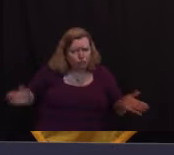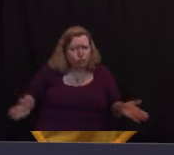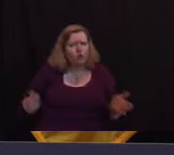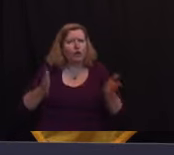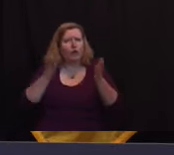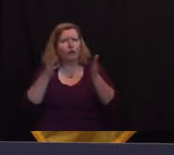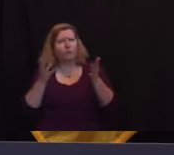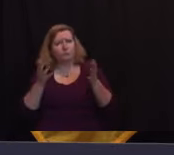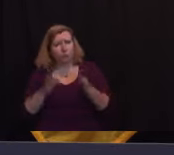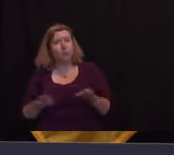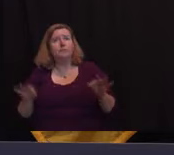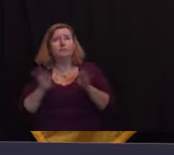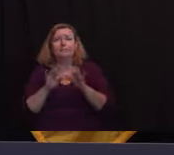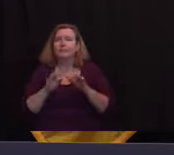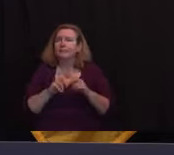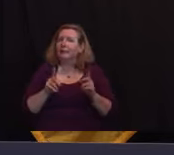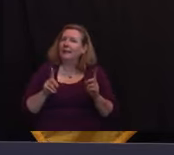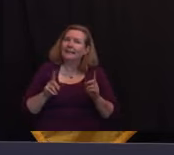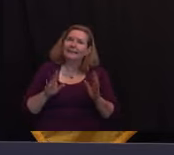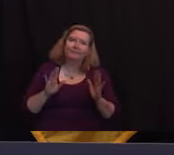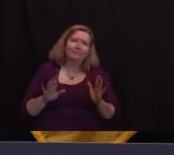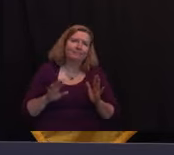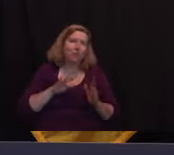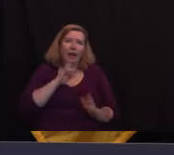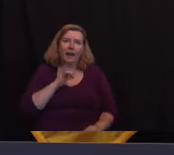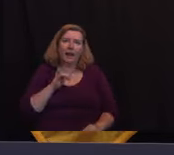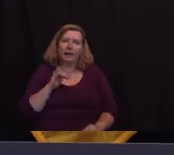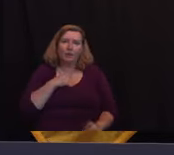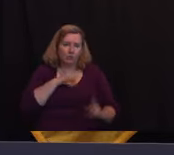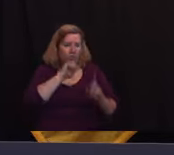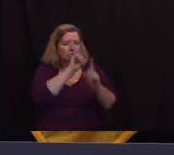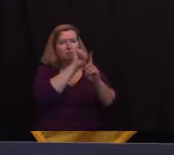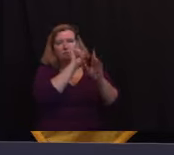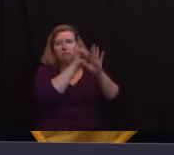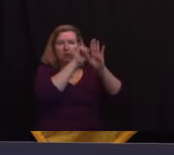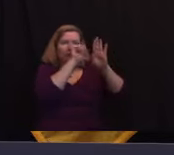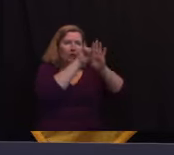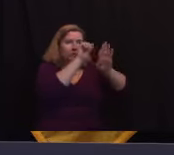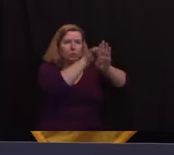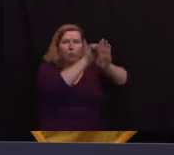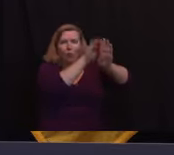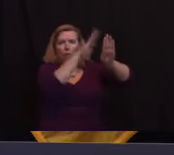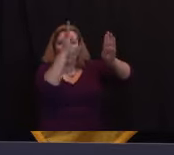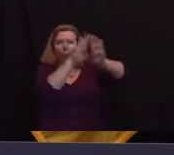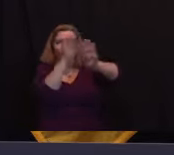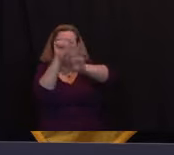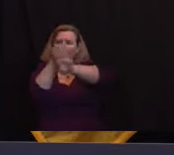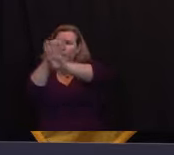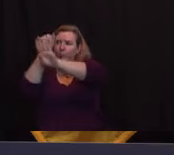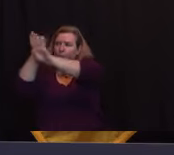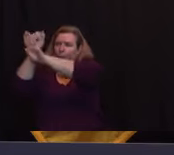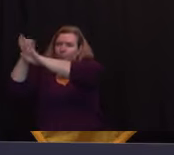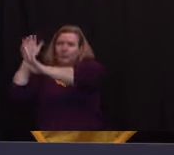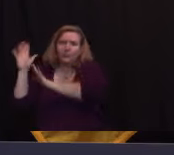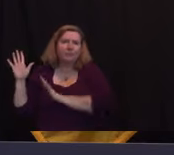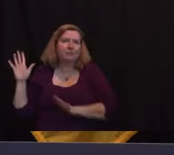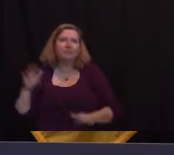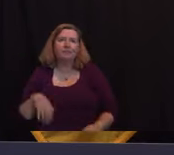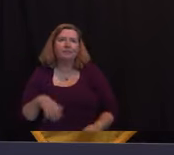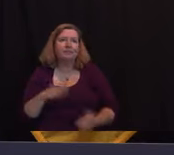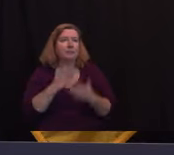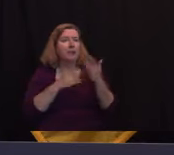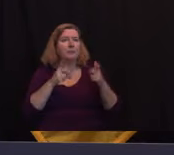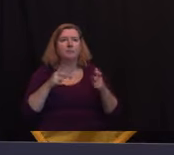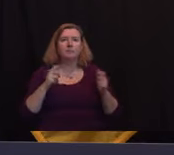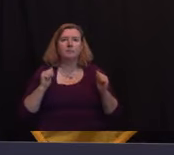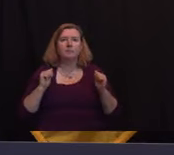grinding day in and day out, knocking on the door, I think it's a combination of didn't have information, couldn't get